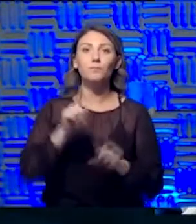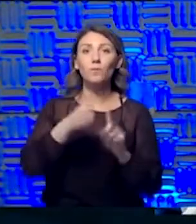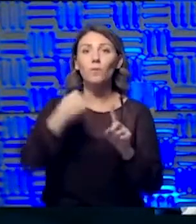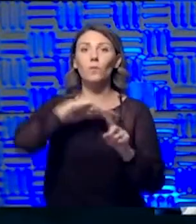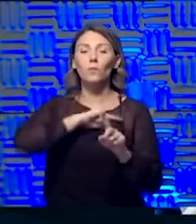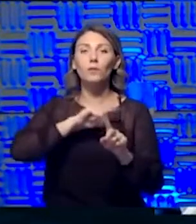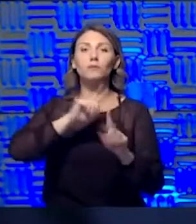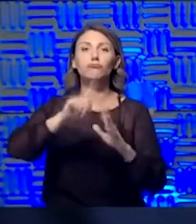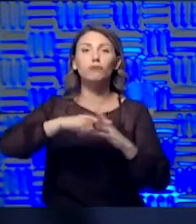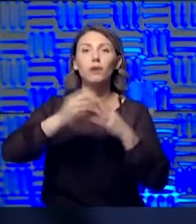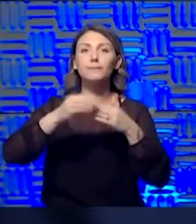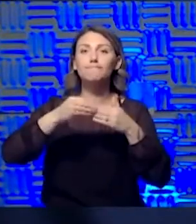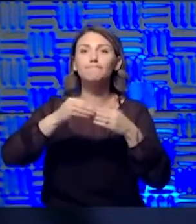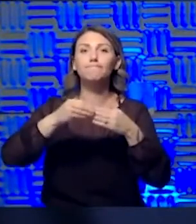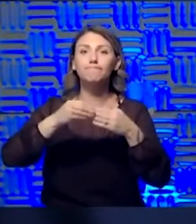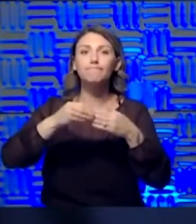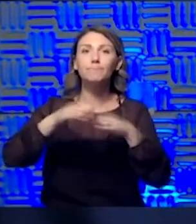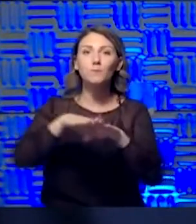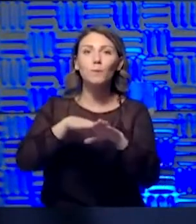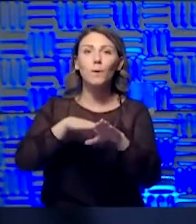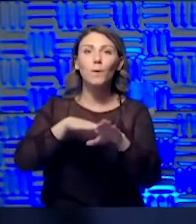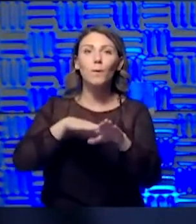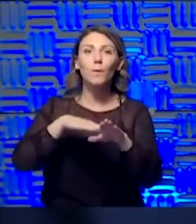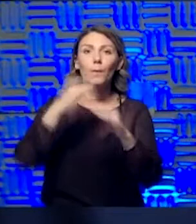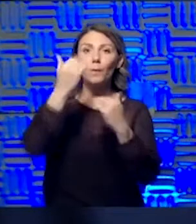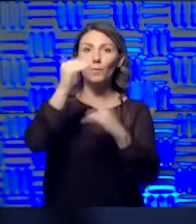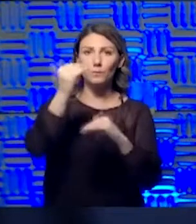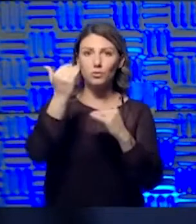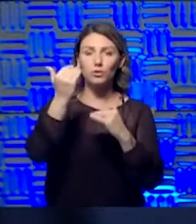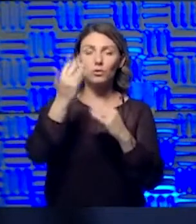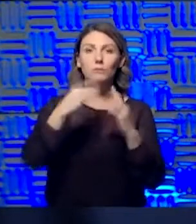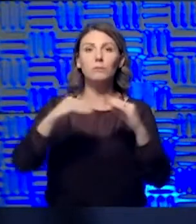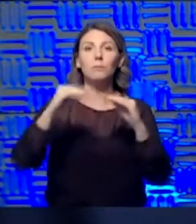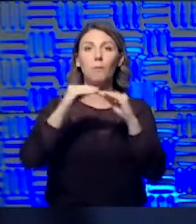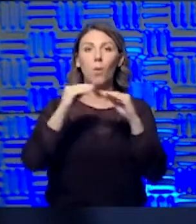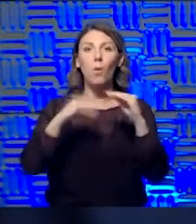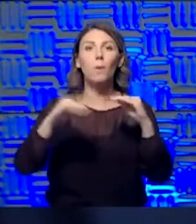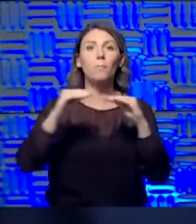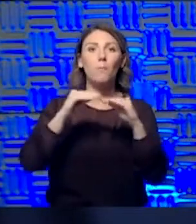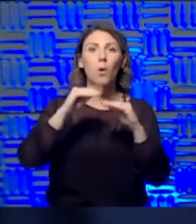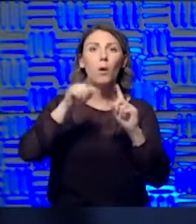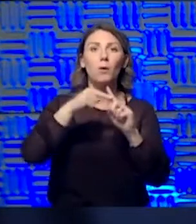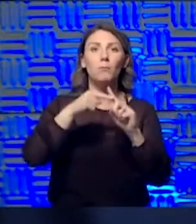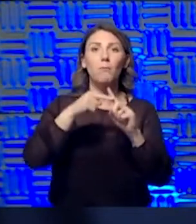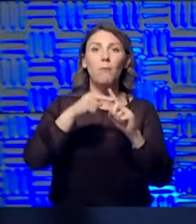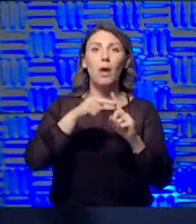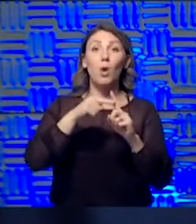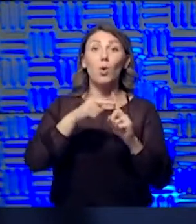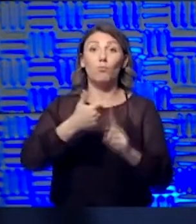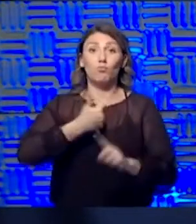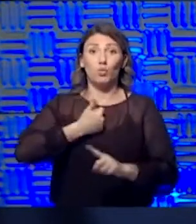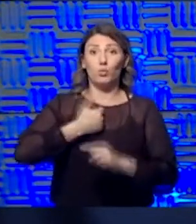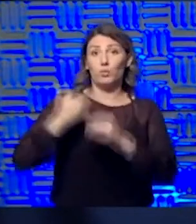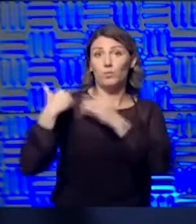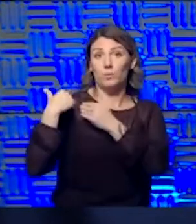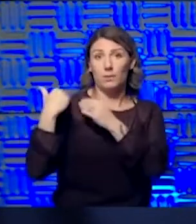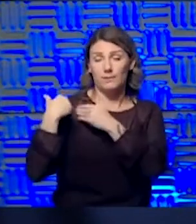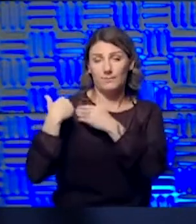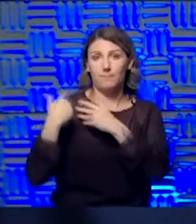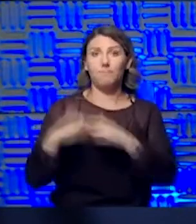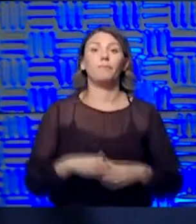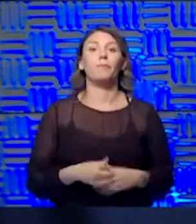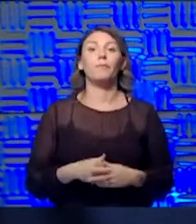these restrictions, it's going to be more and more about personal responsibility. And so it's